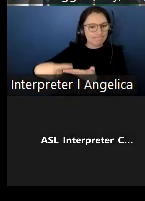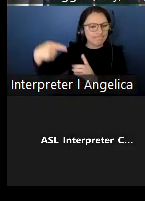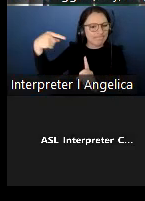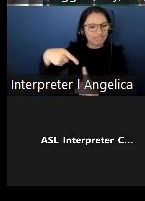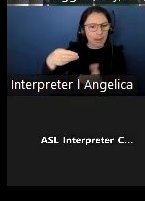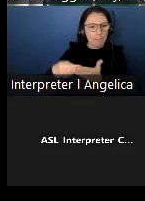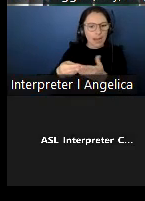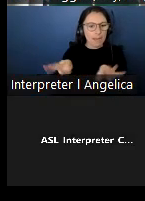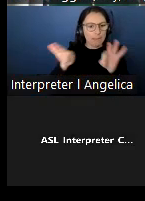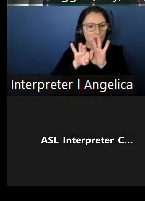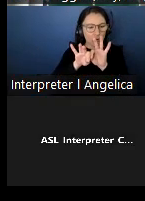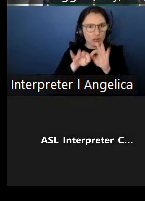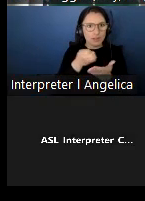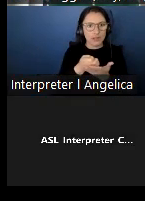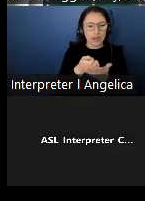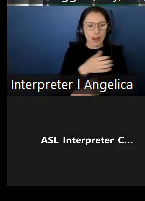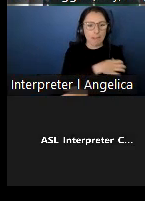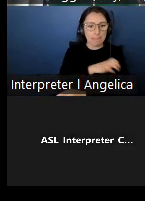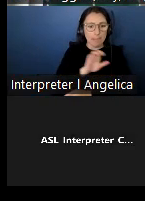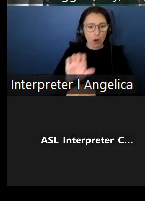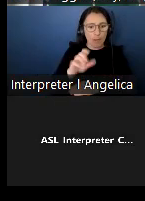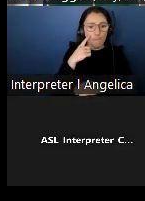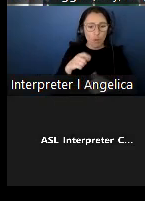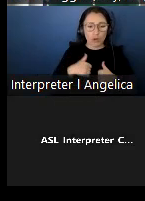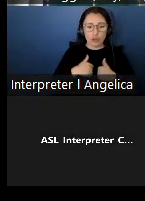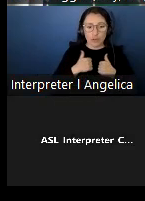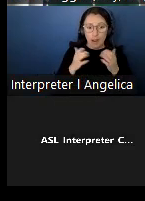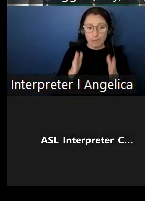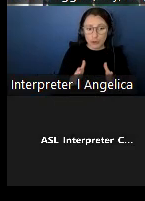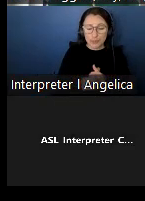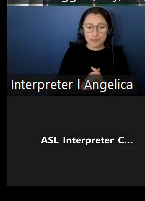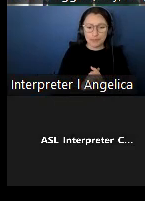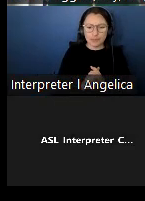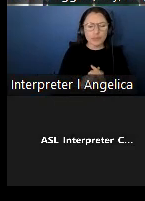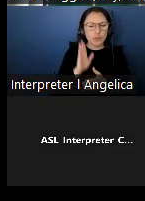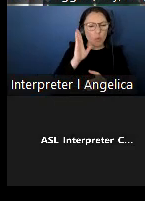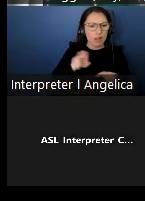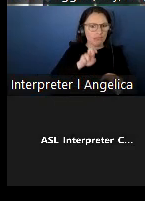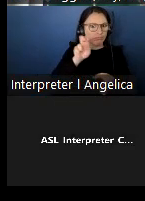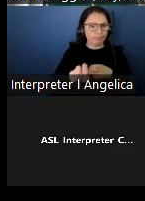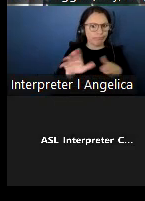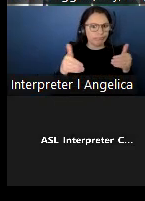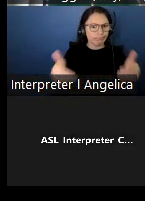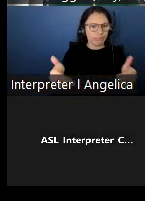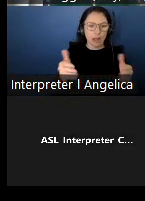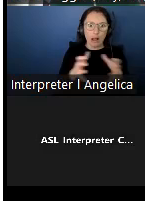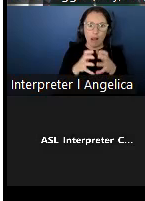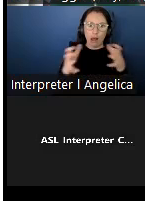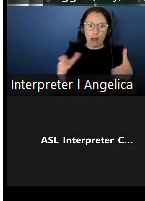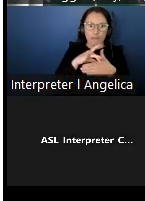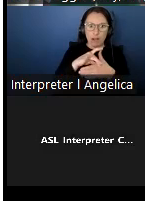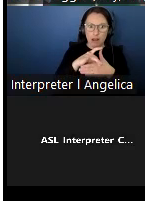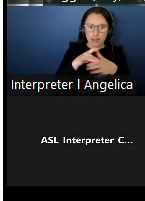and the economic empowerment of survivors. So we're going to kind of jump right in here this morning. We have a lot of content